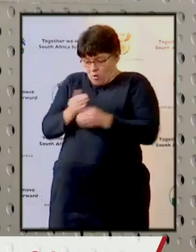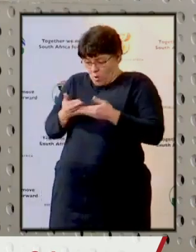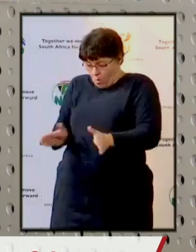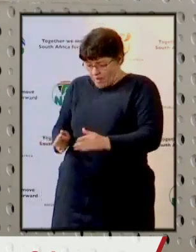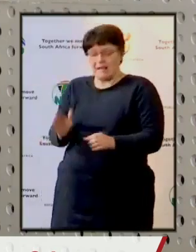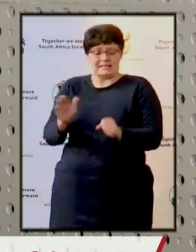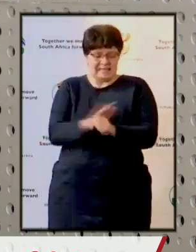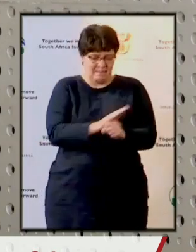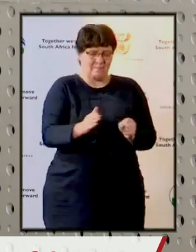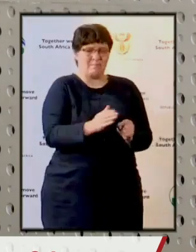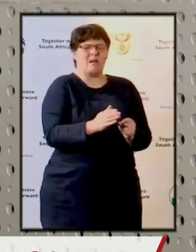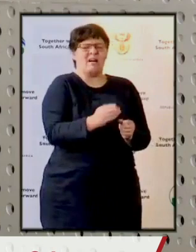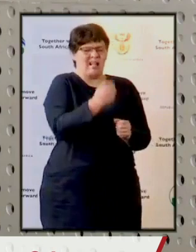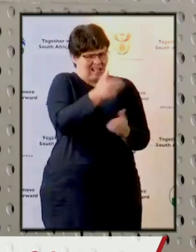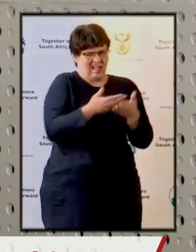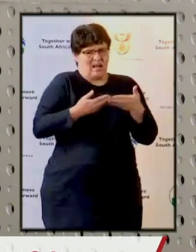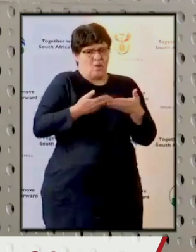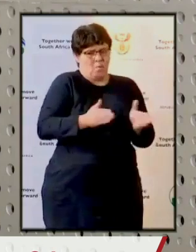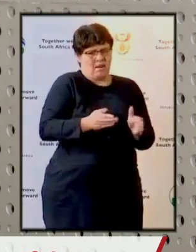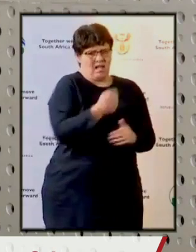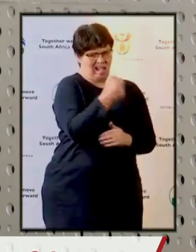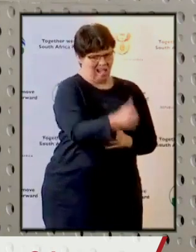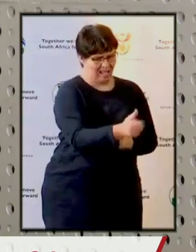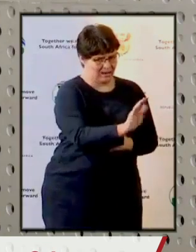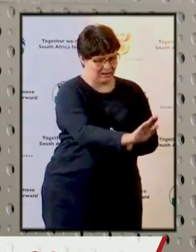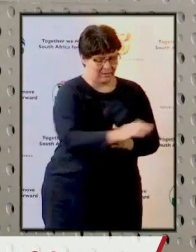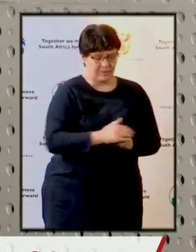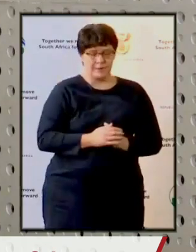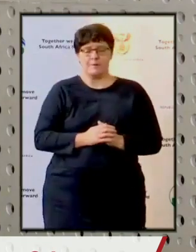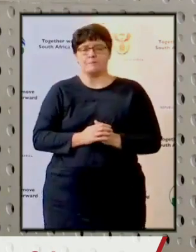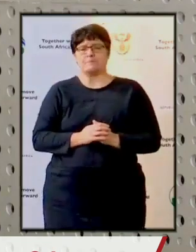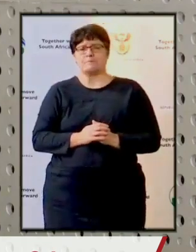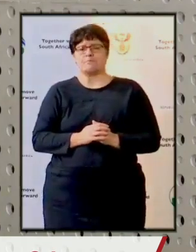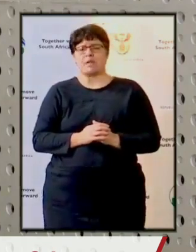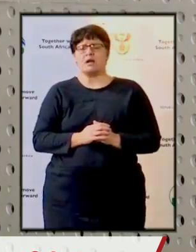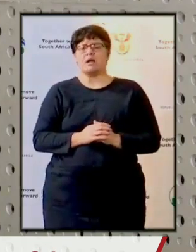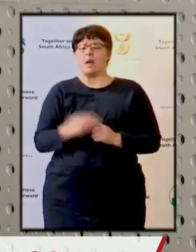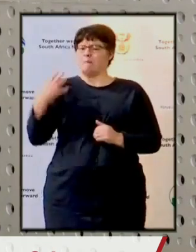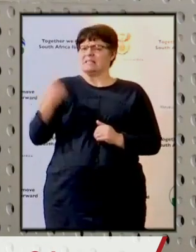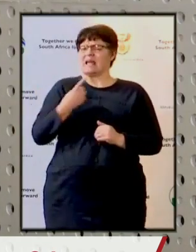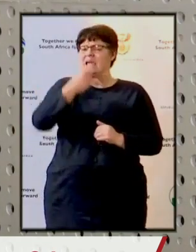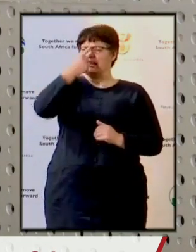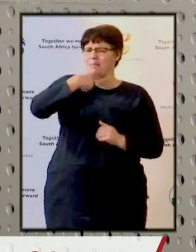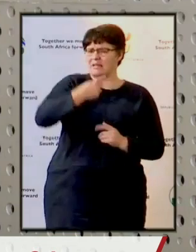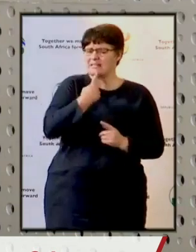full reopening. We had, as Minister Dlamini-Zuma indicated, a very short but a